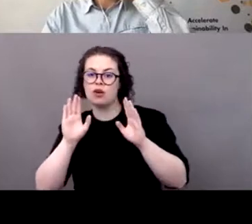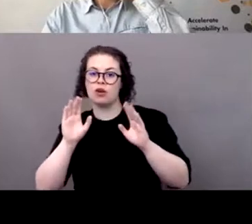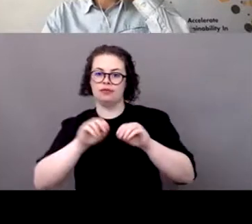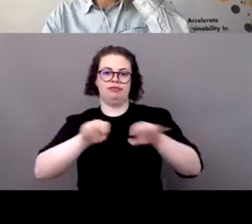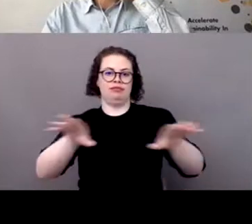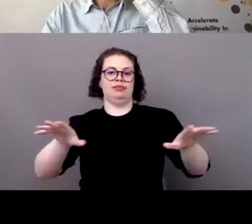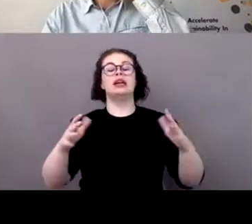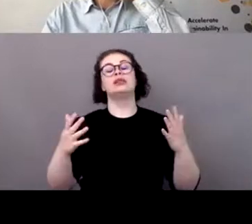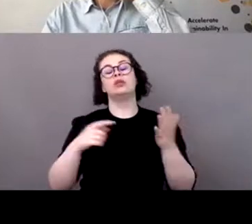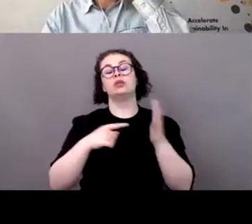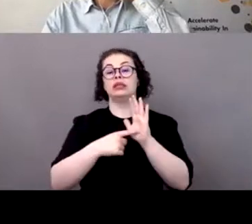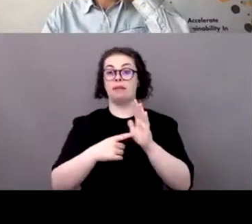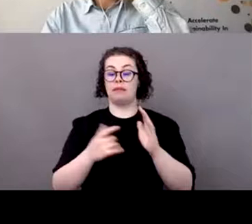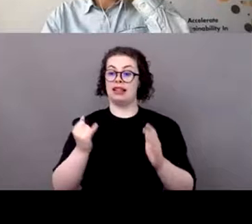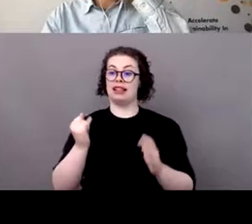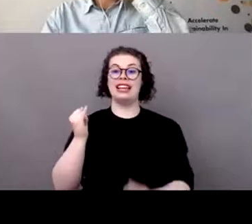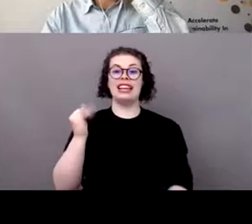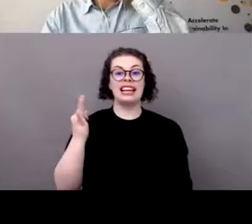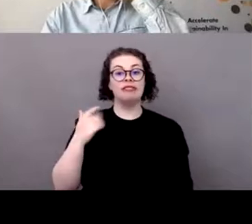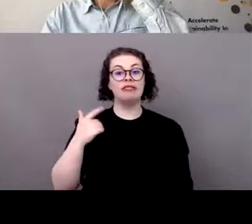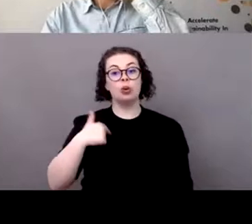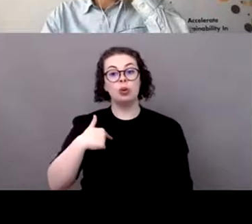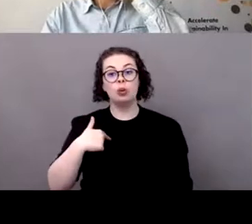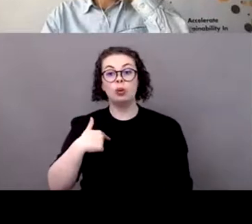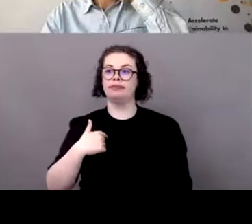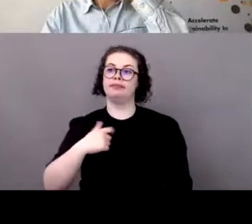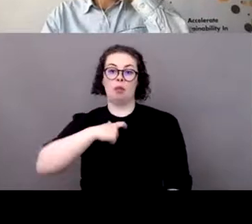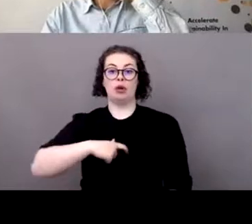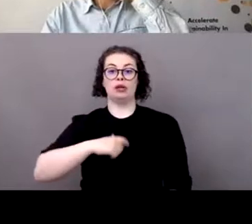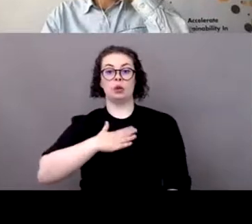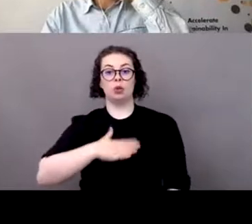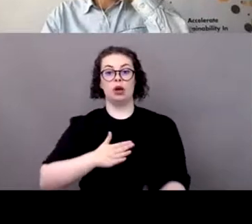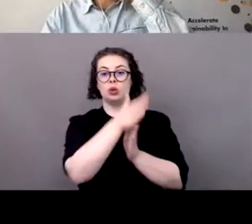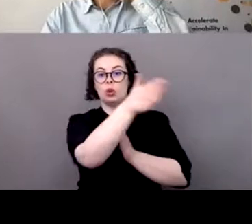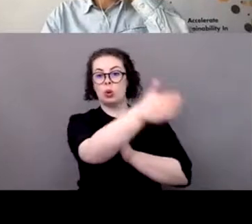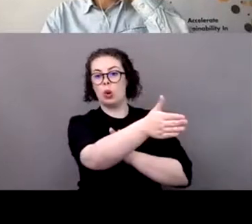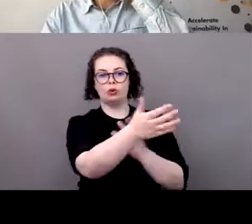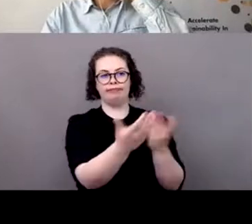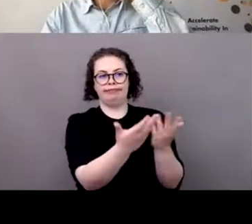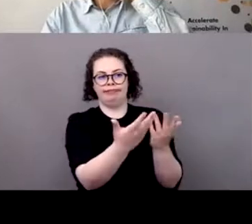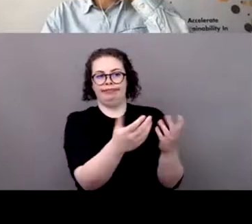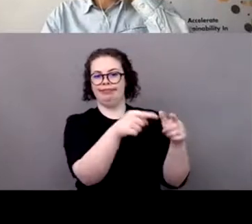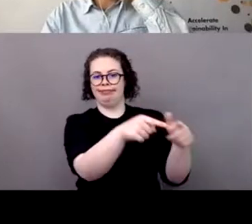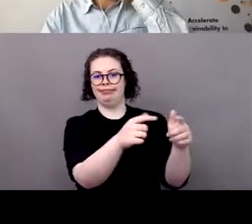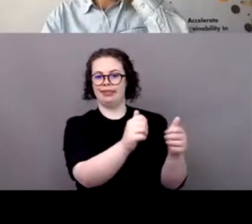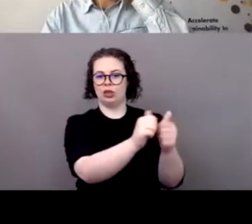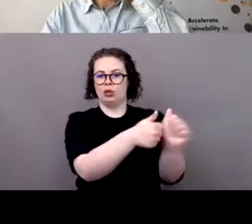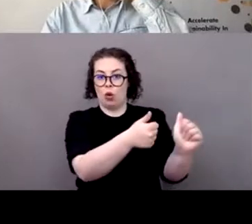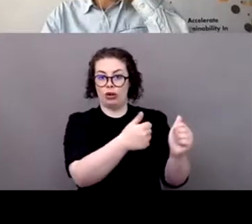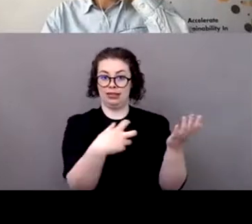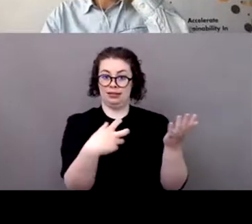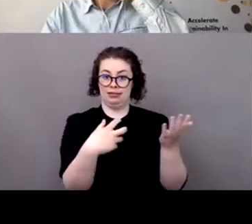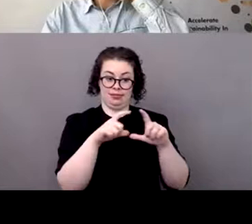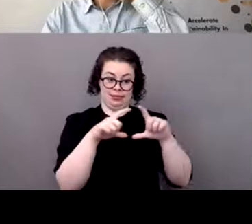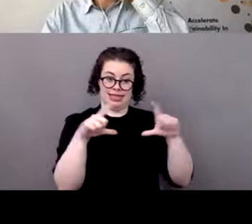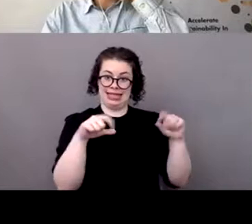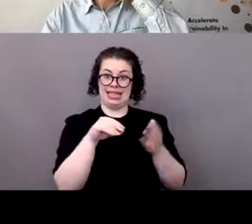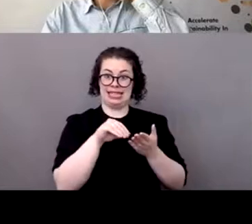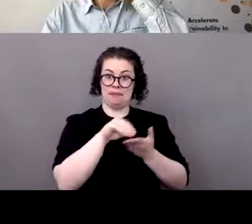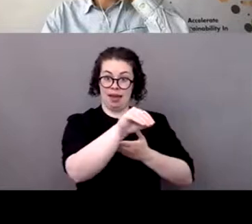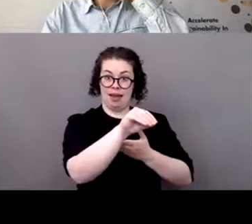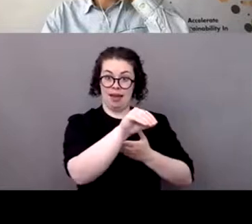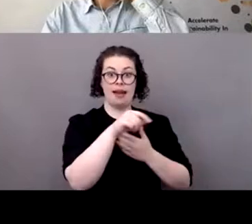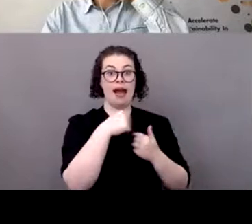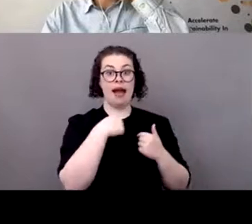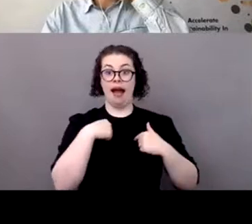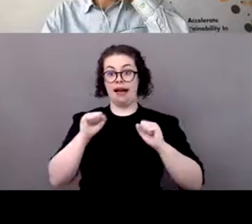you can add €1 or €5 to buy or to the tree sampling. It won't solve the climate crisis, but it